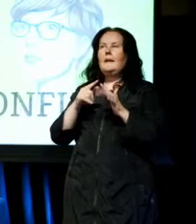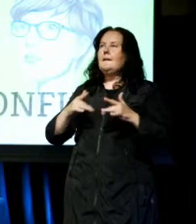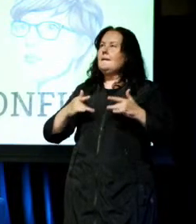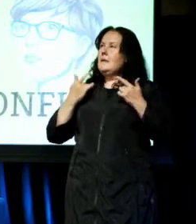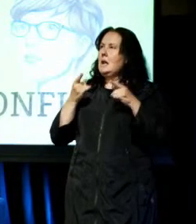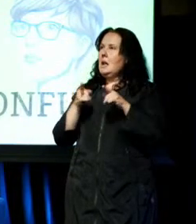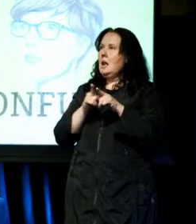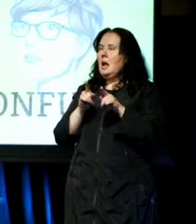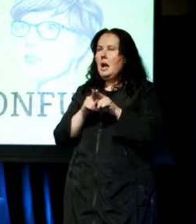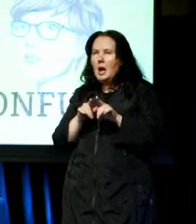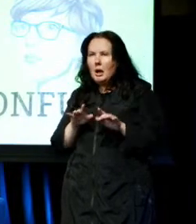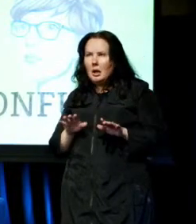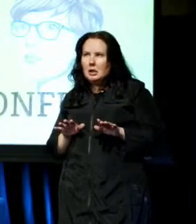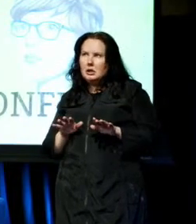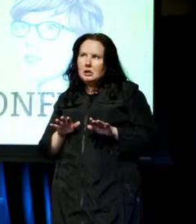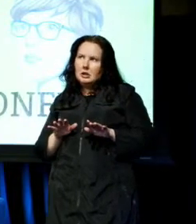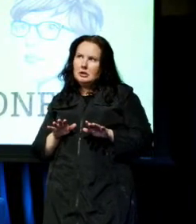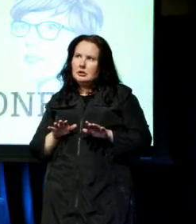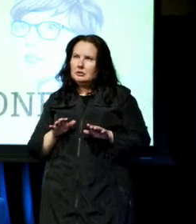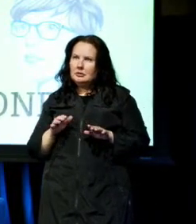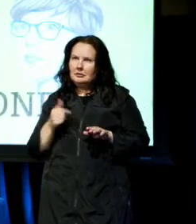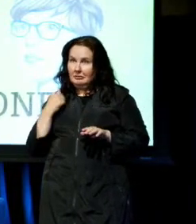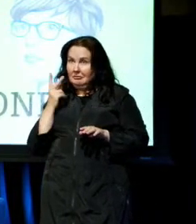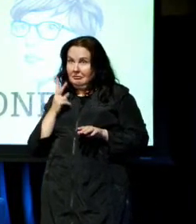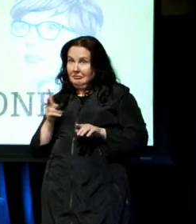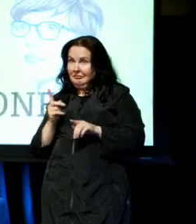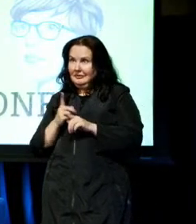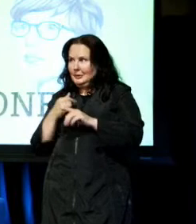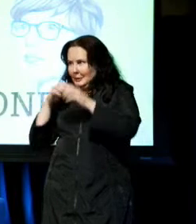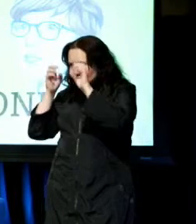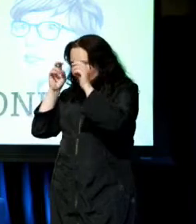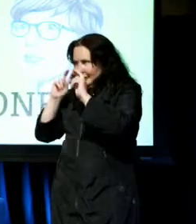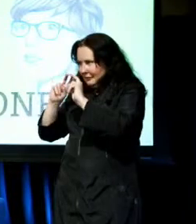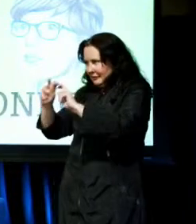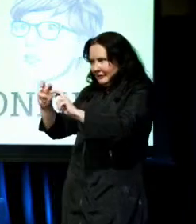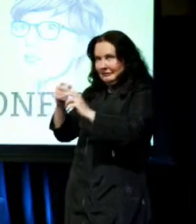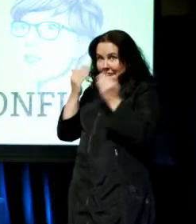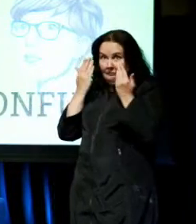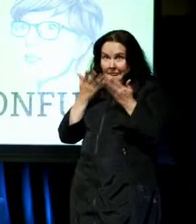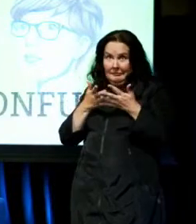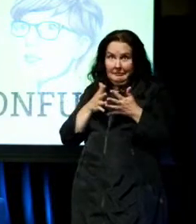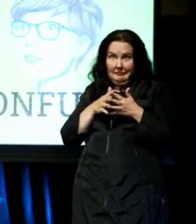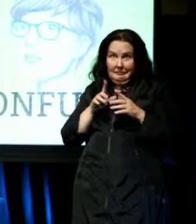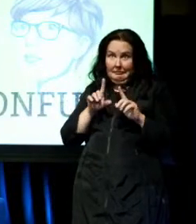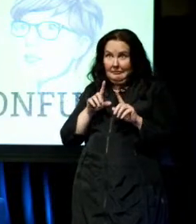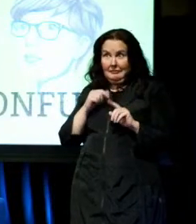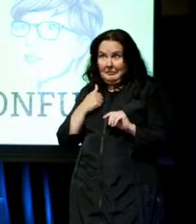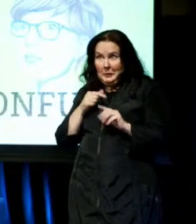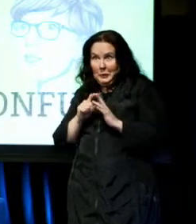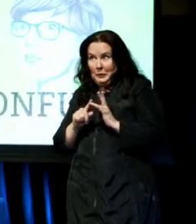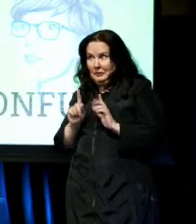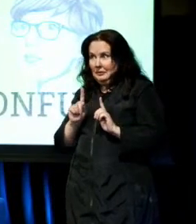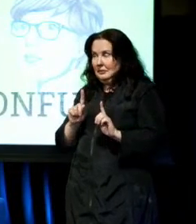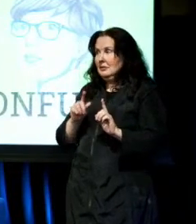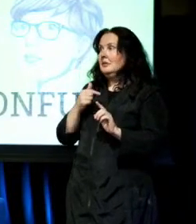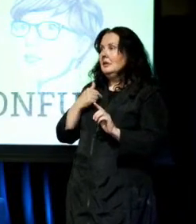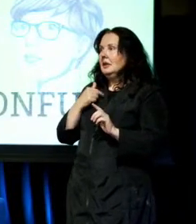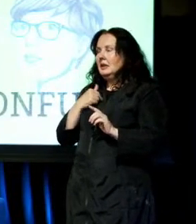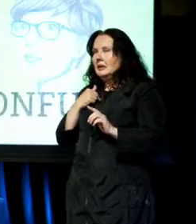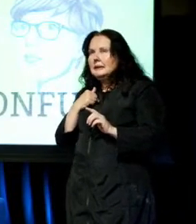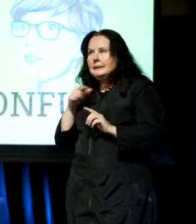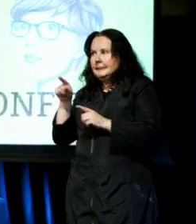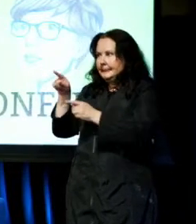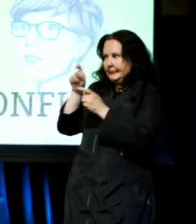kind of, you know, as I keep saying, I just Googled how to do it. I didn't know what I was doing. I was just like putting down some